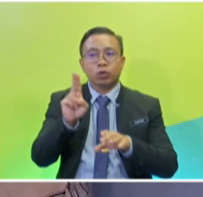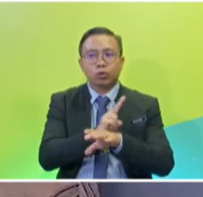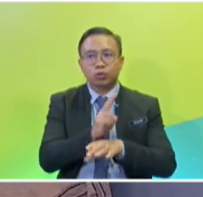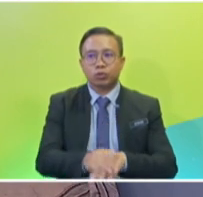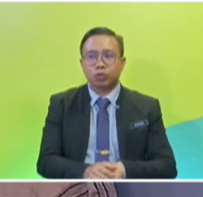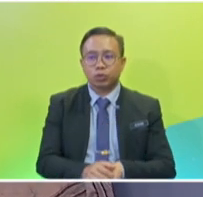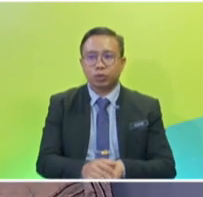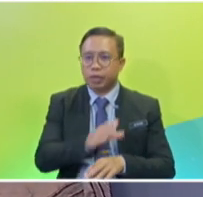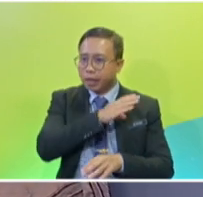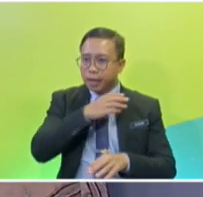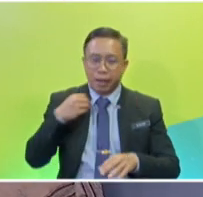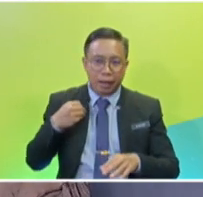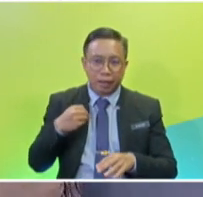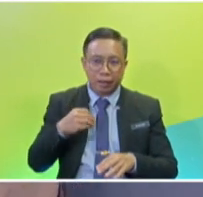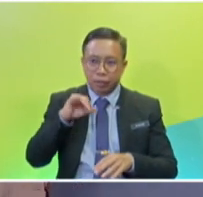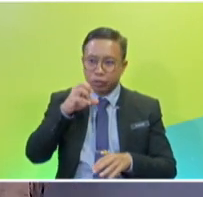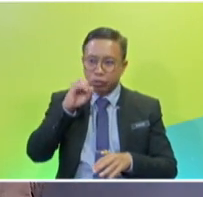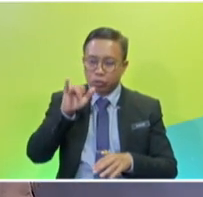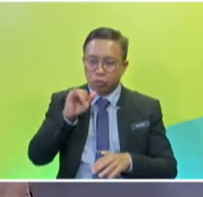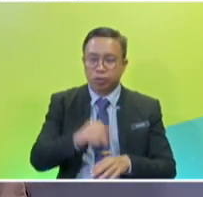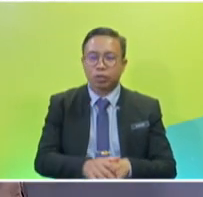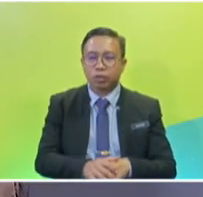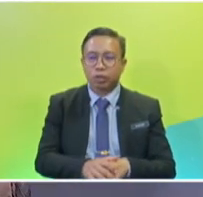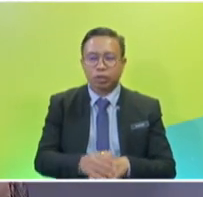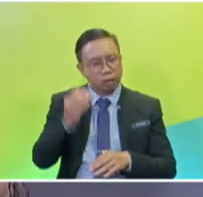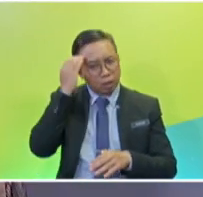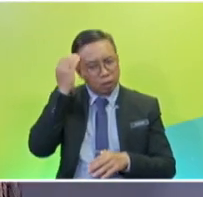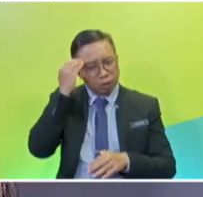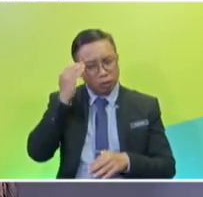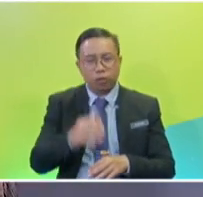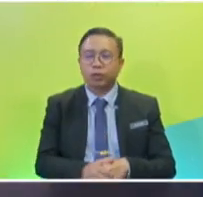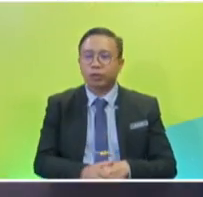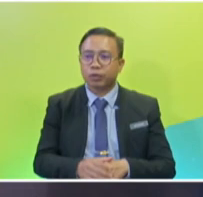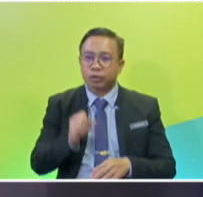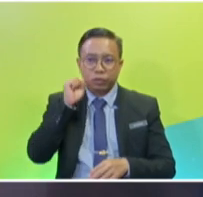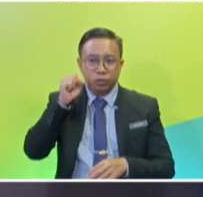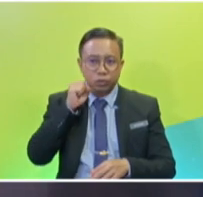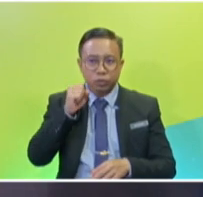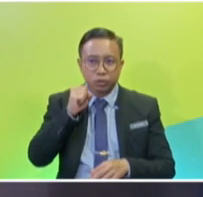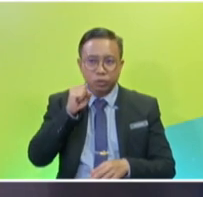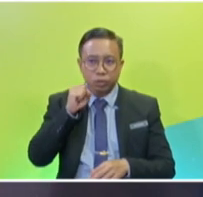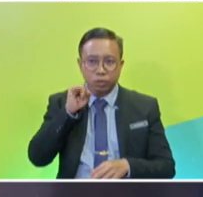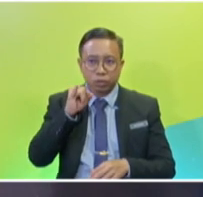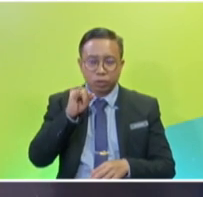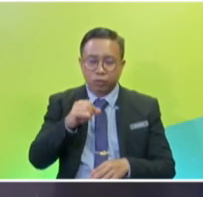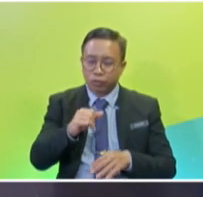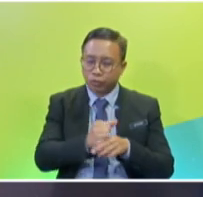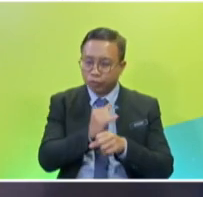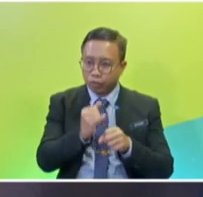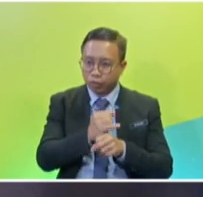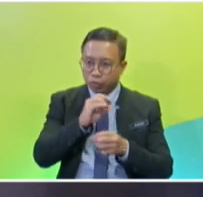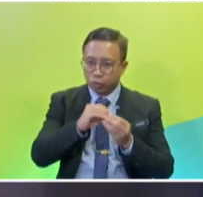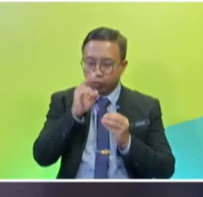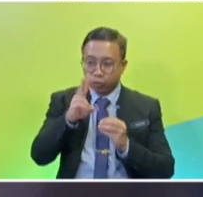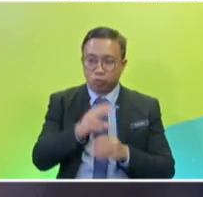moment, enjoy each other's company. And did you notice, Shafika, that Shida already fulfilled task number two? She did.